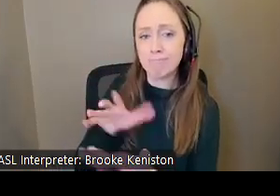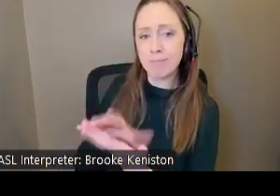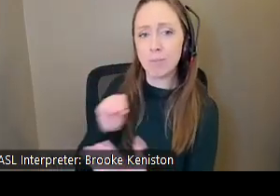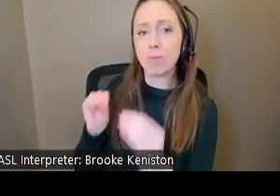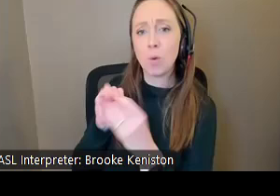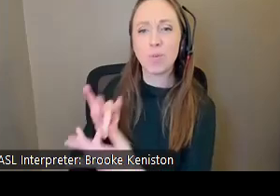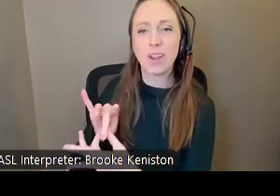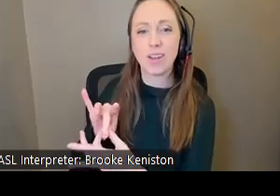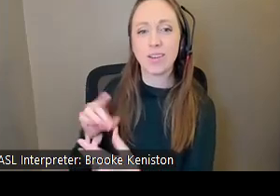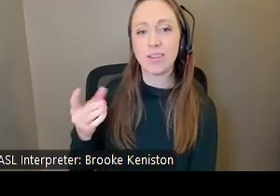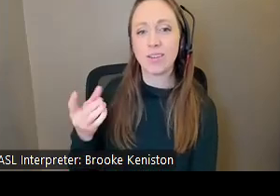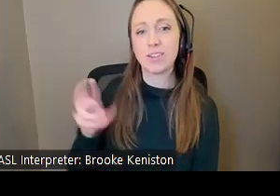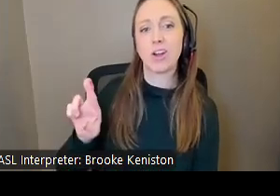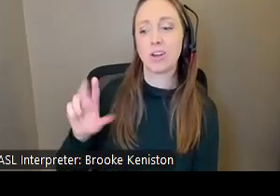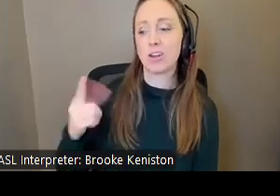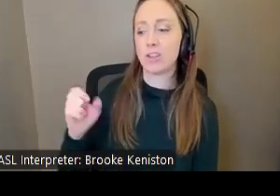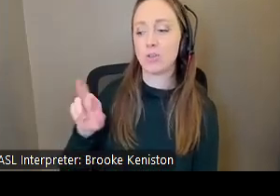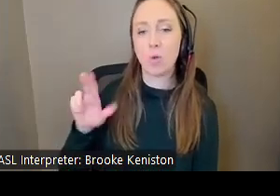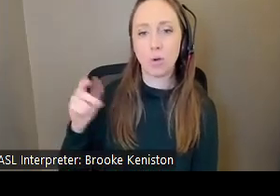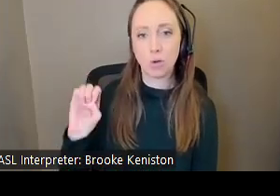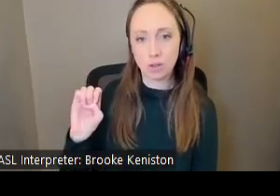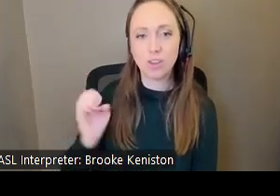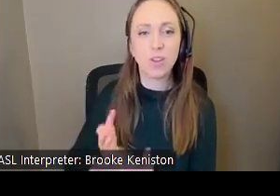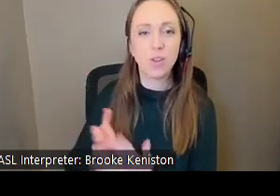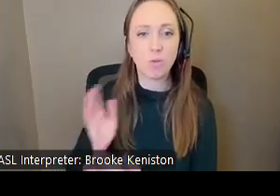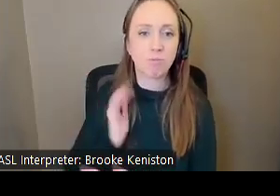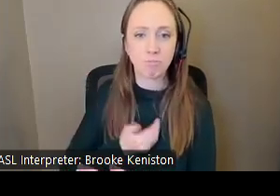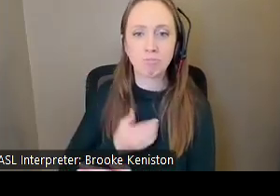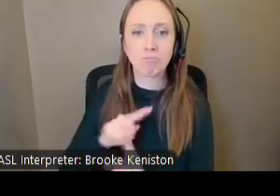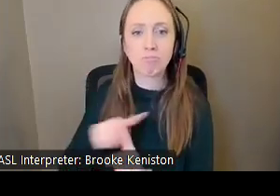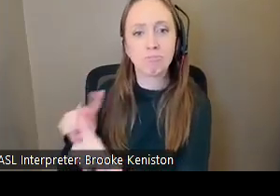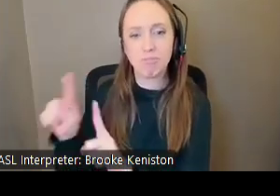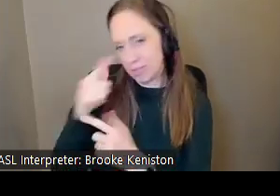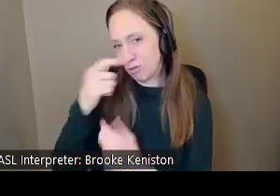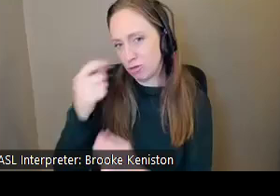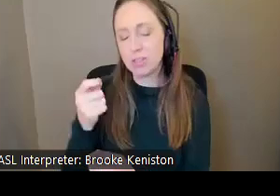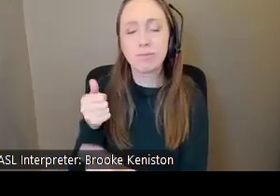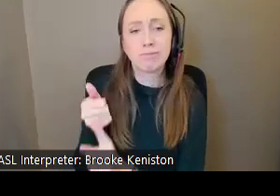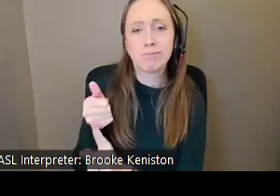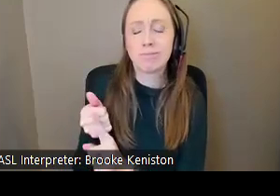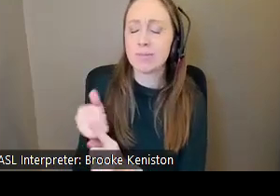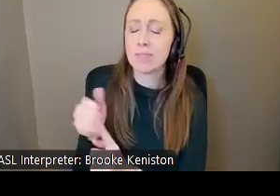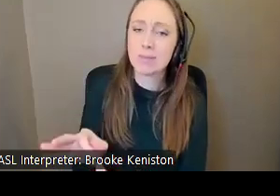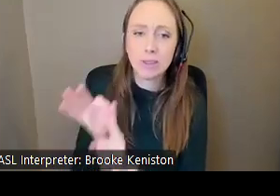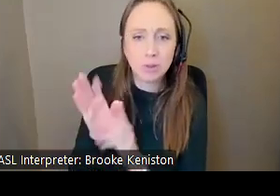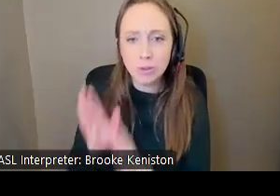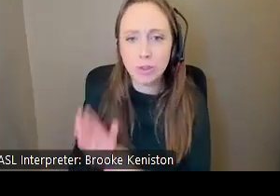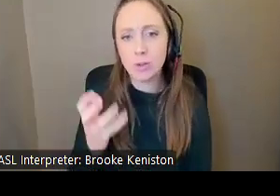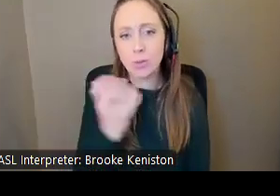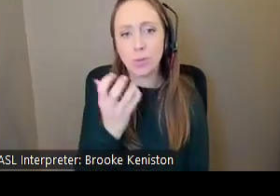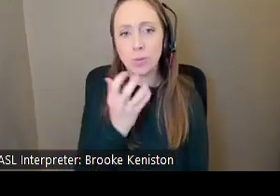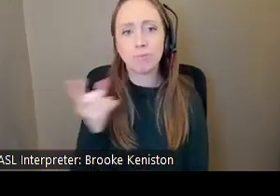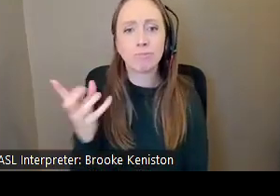Circles, and what a talented and special person he is. He's been the president of the Collaborative Family Health Care Association